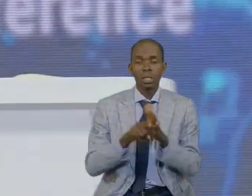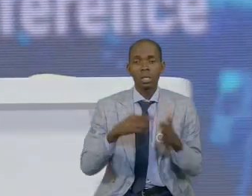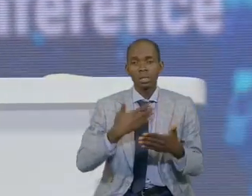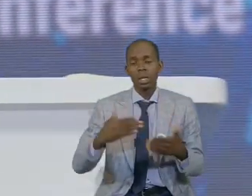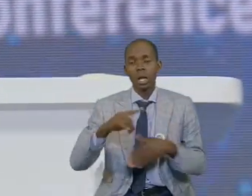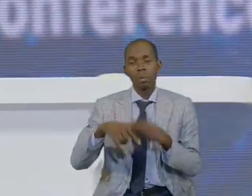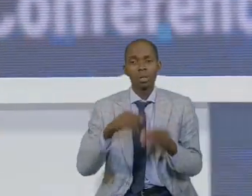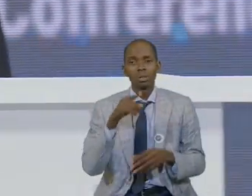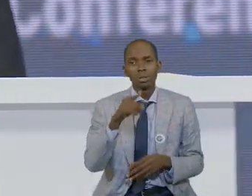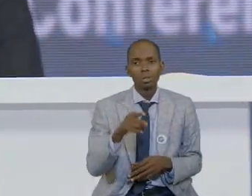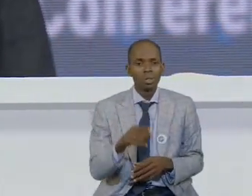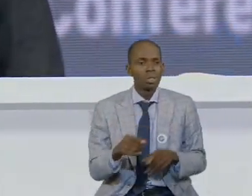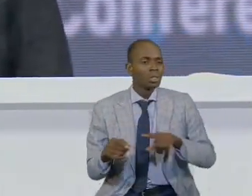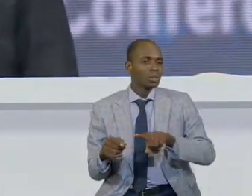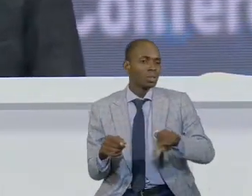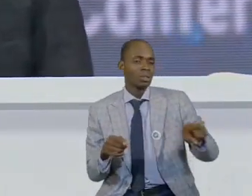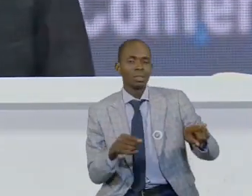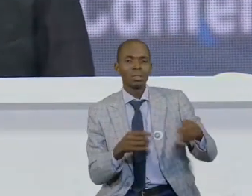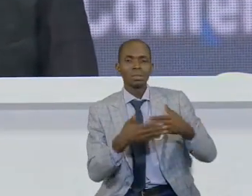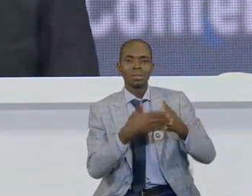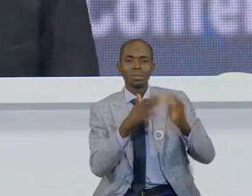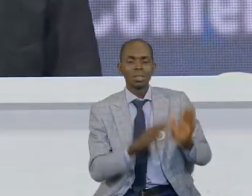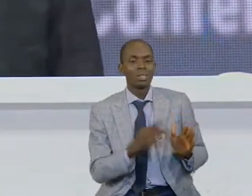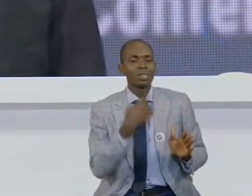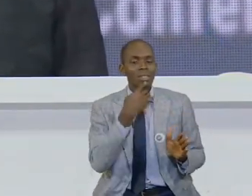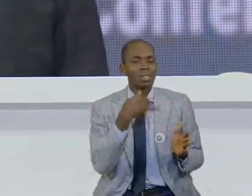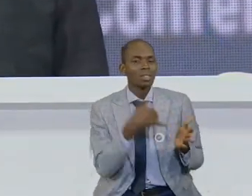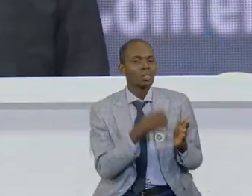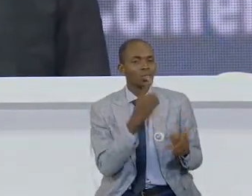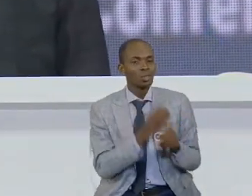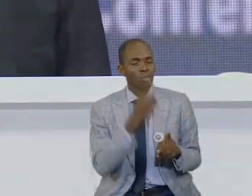They say it for only 1 minute, only 5 minutes.